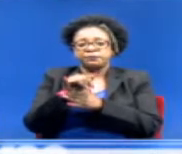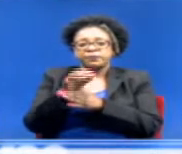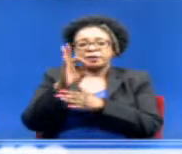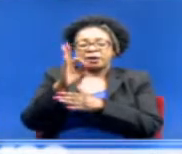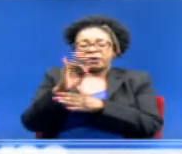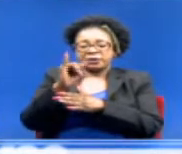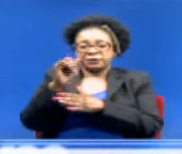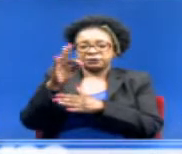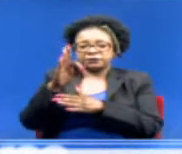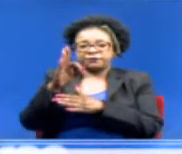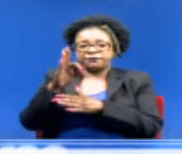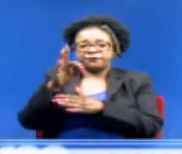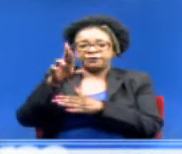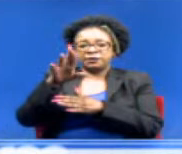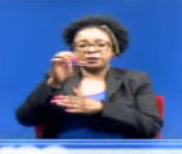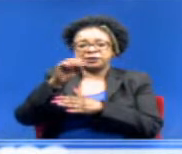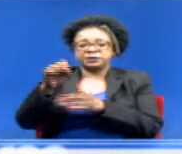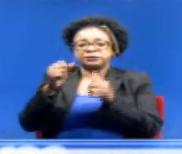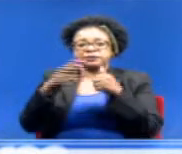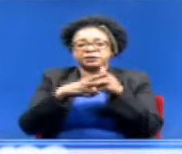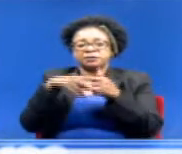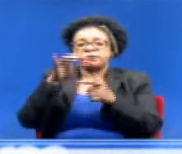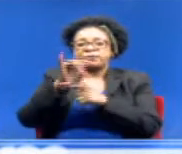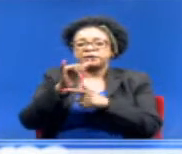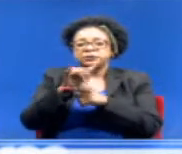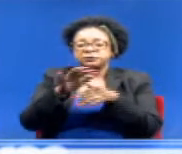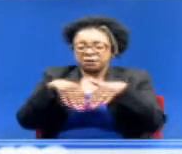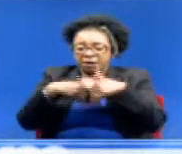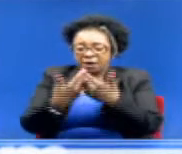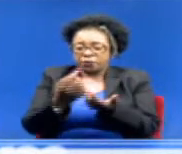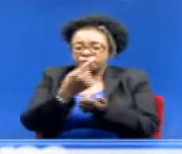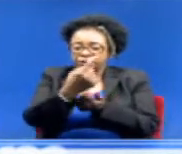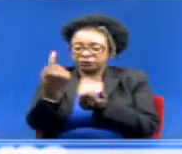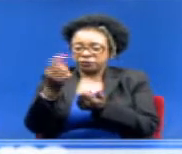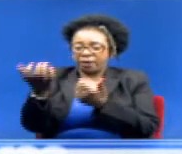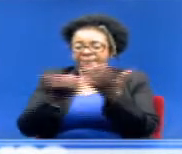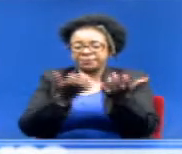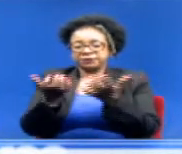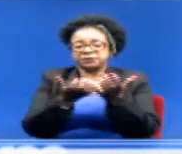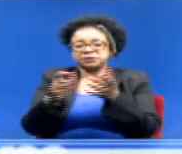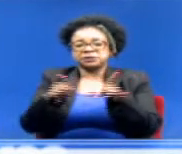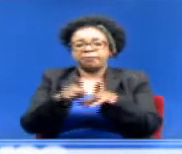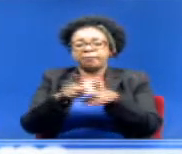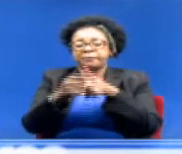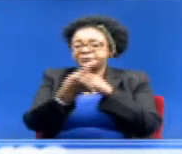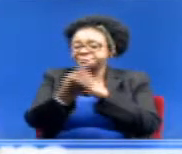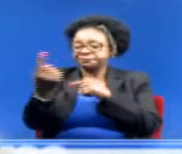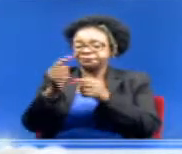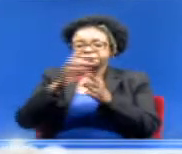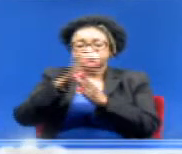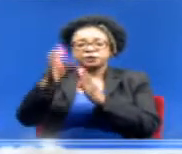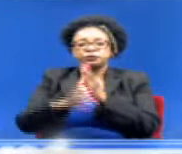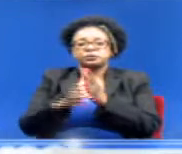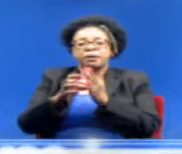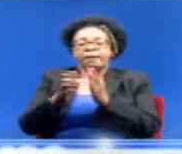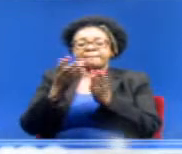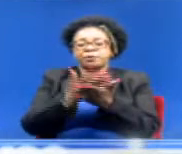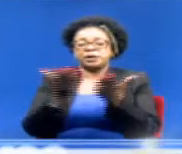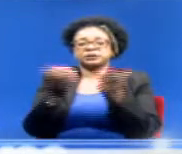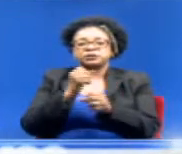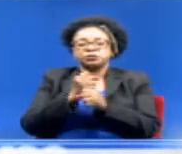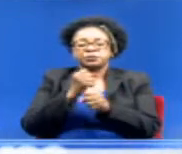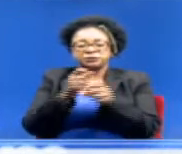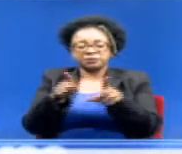IFRS 17, it will now be apparent how each of our business units, as well as each of our insurance products, is doing as